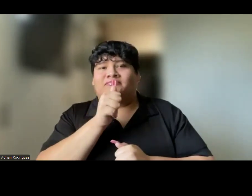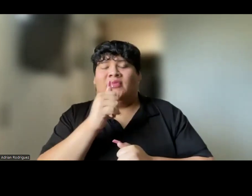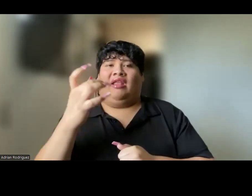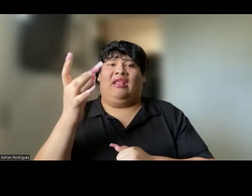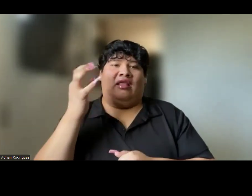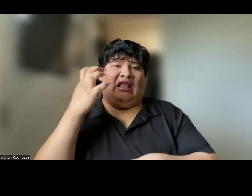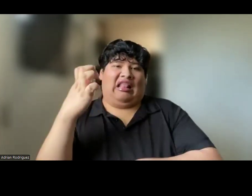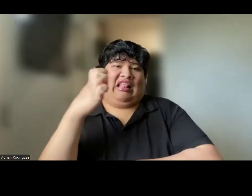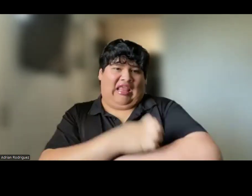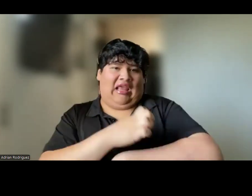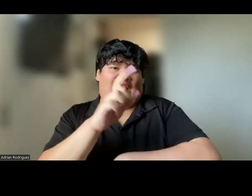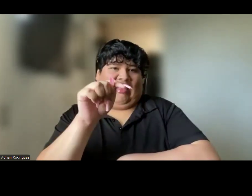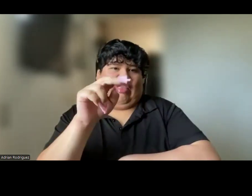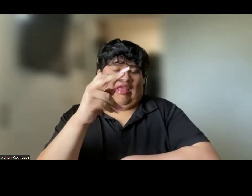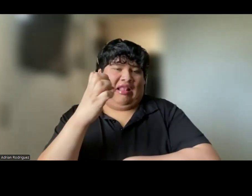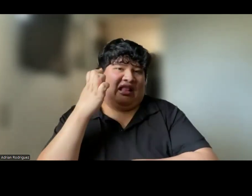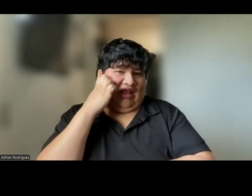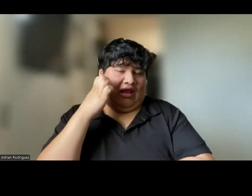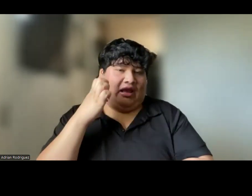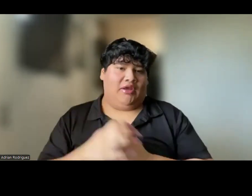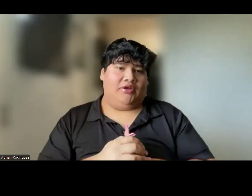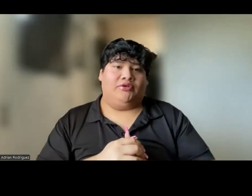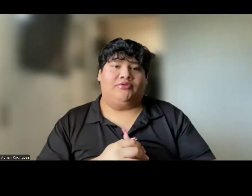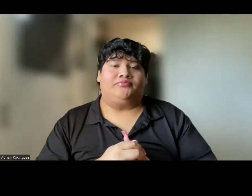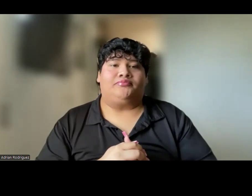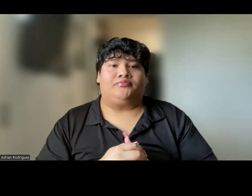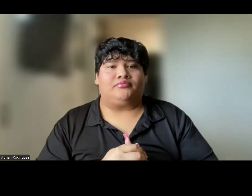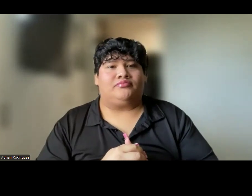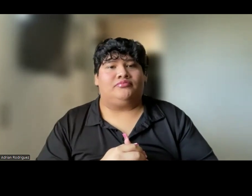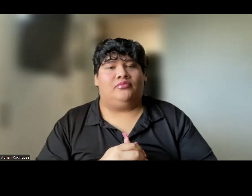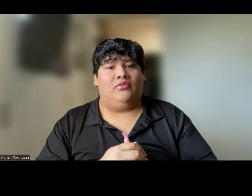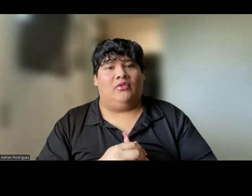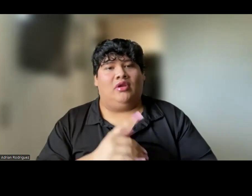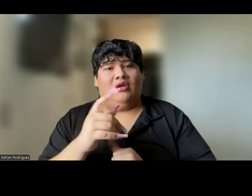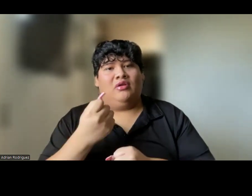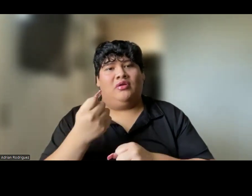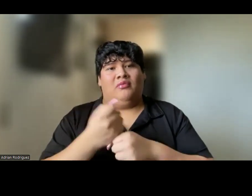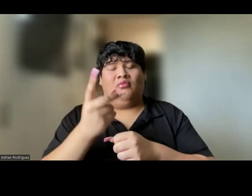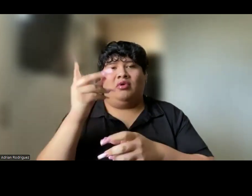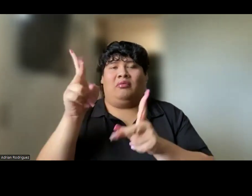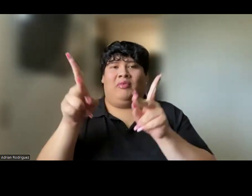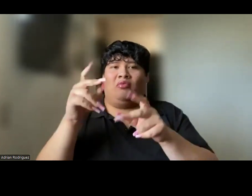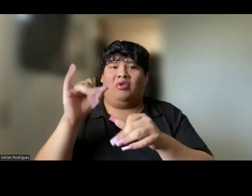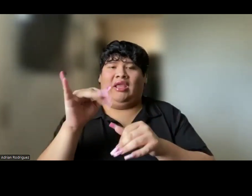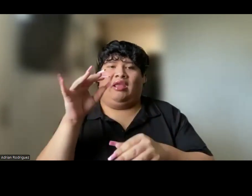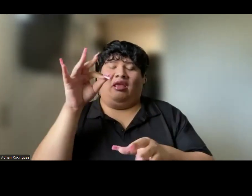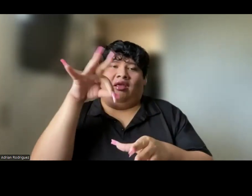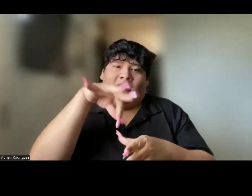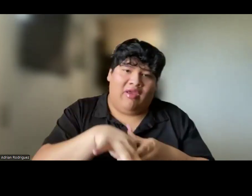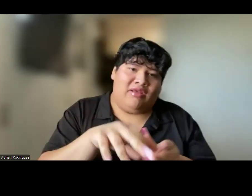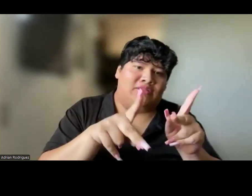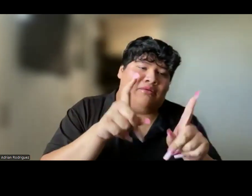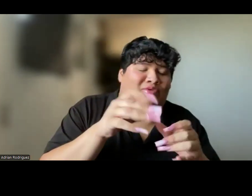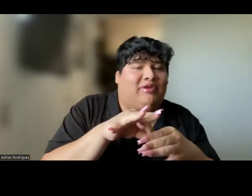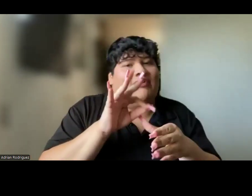like crazy revenue cycles that we have to deal with that do allow us to make one-time investments, and other times have to kind of cut back on others over